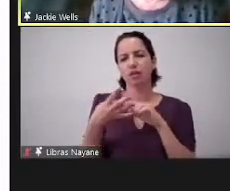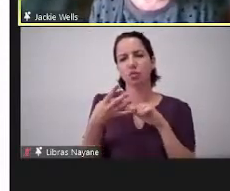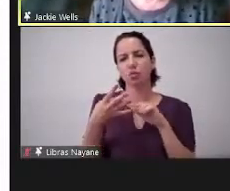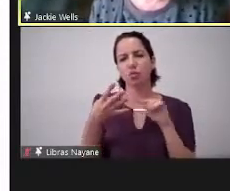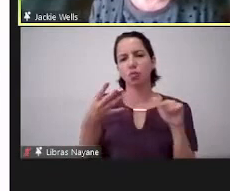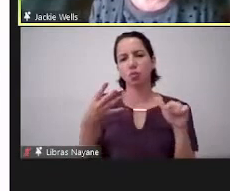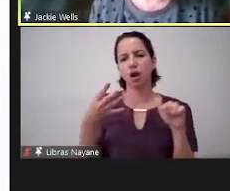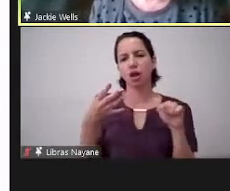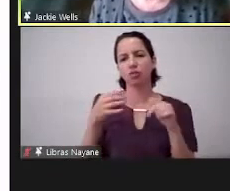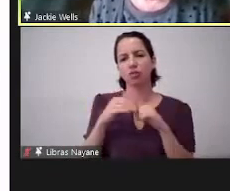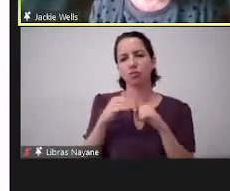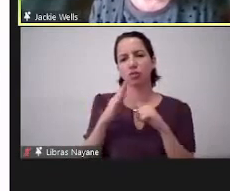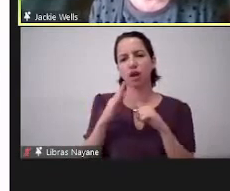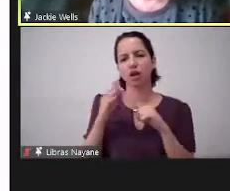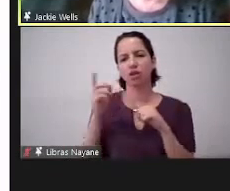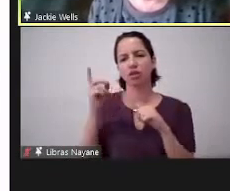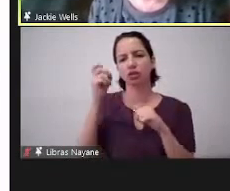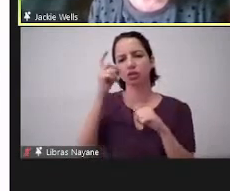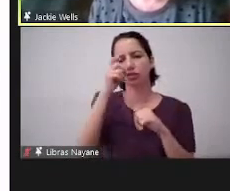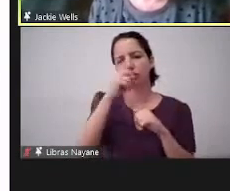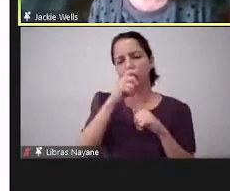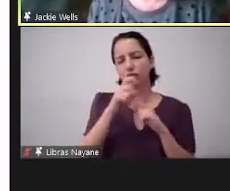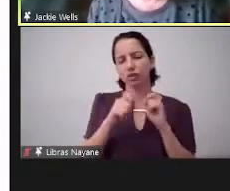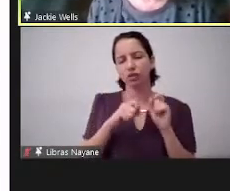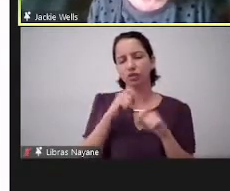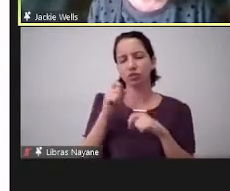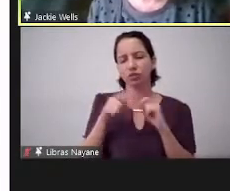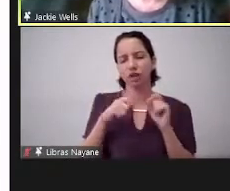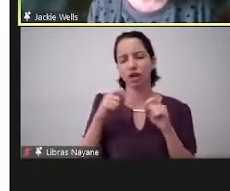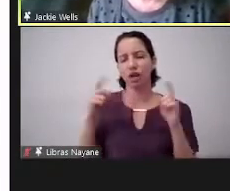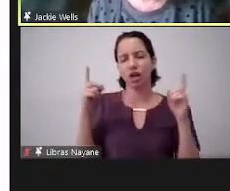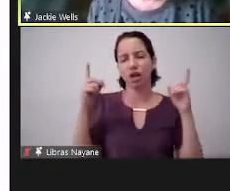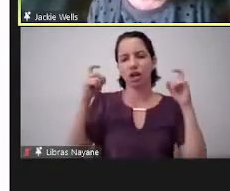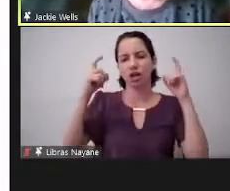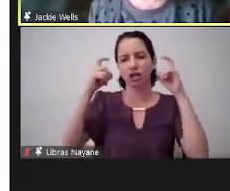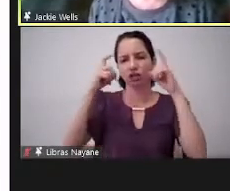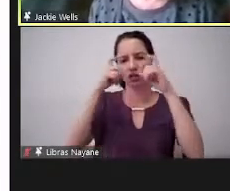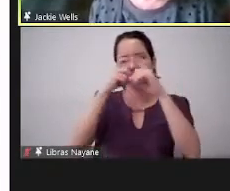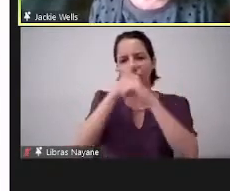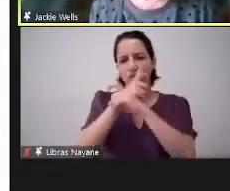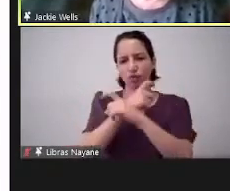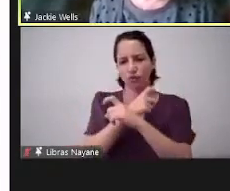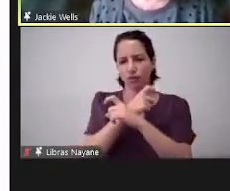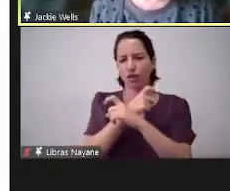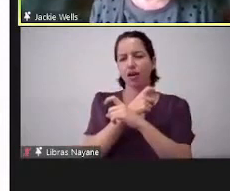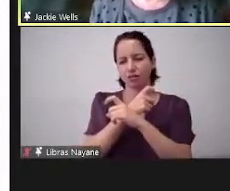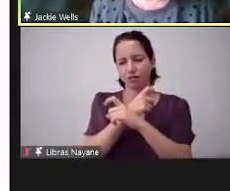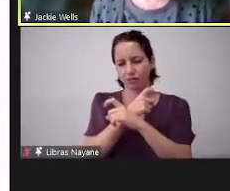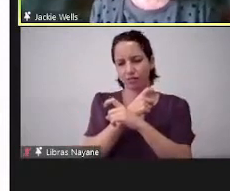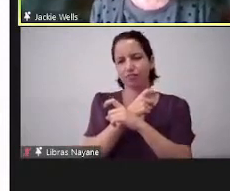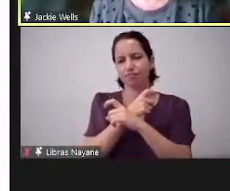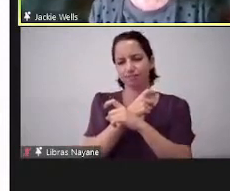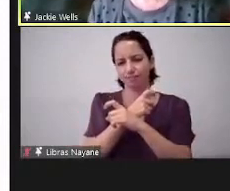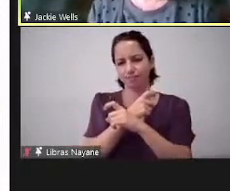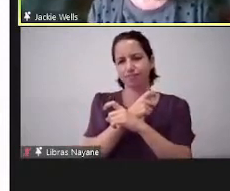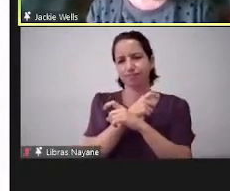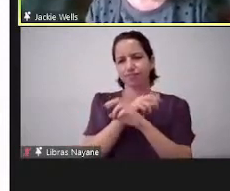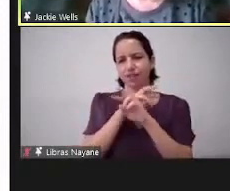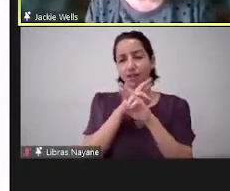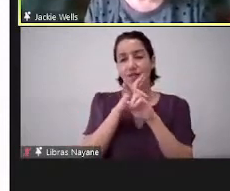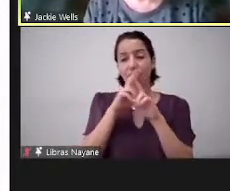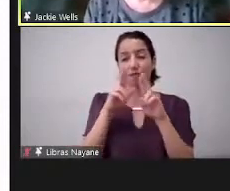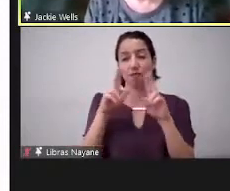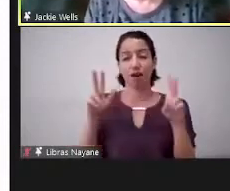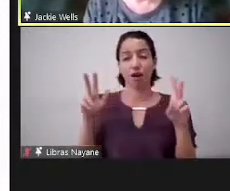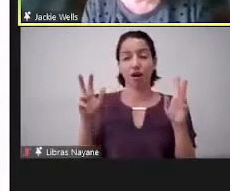difficult to separate from the concept of equity between different groups of workers. However, the PLSA was clear that any system